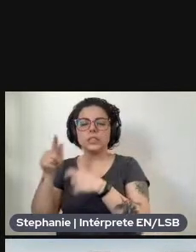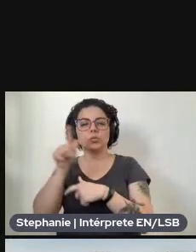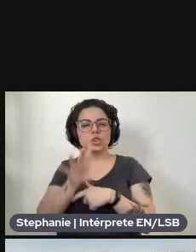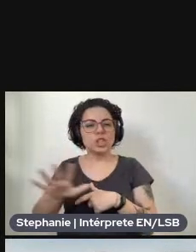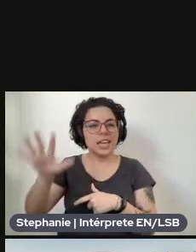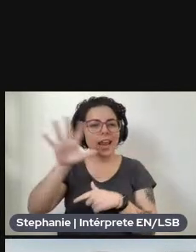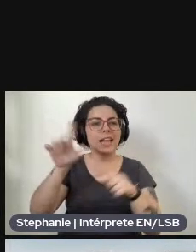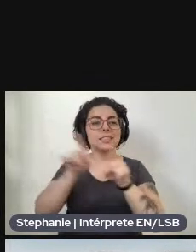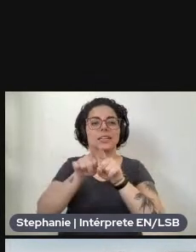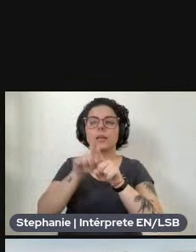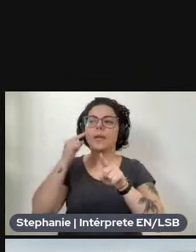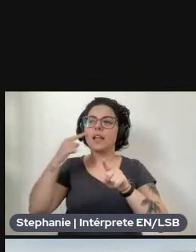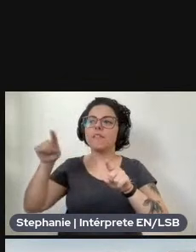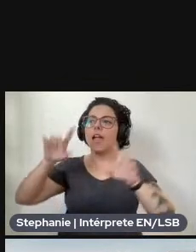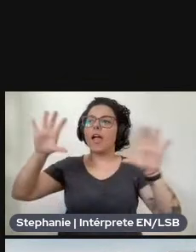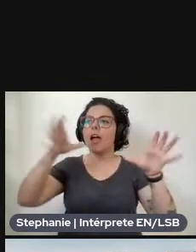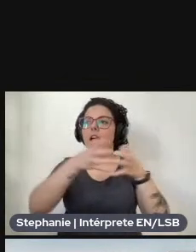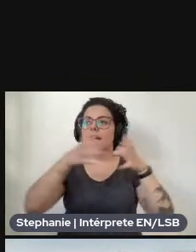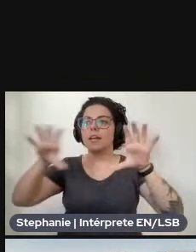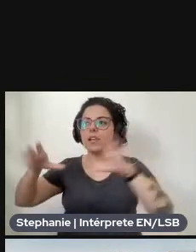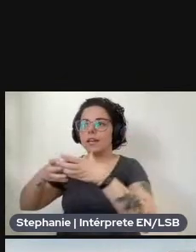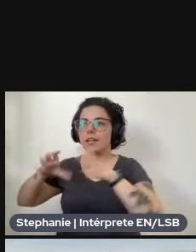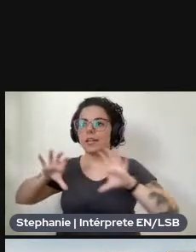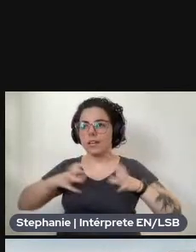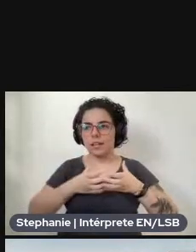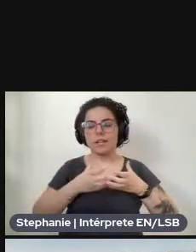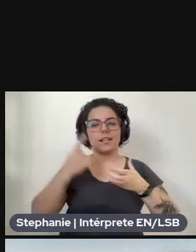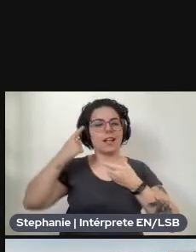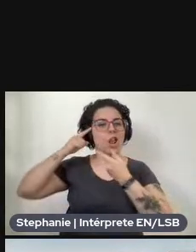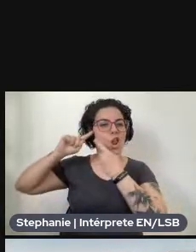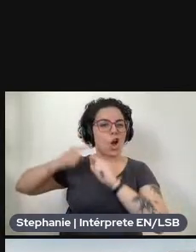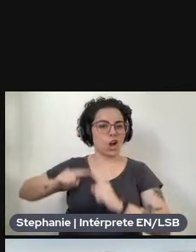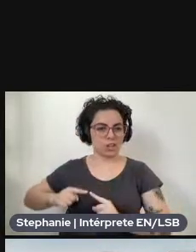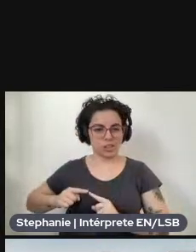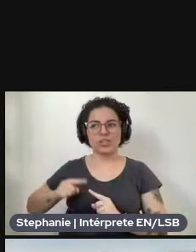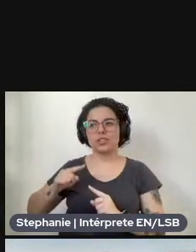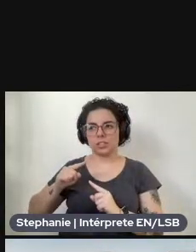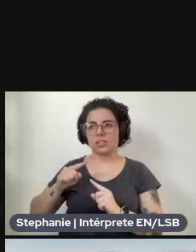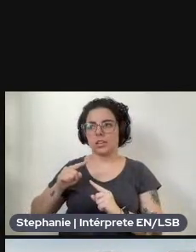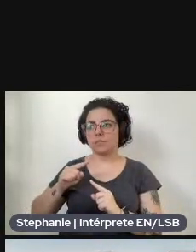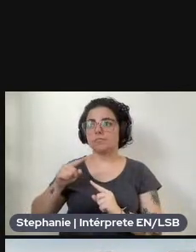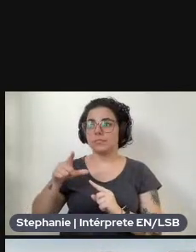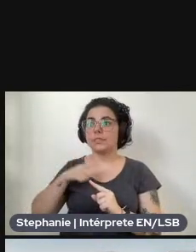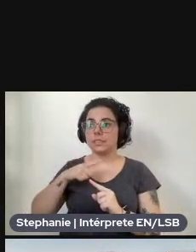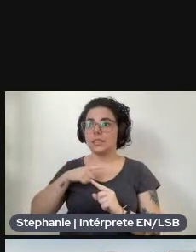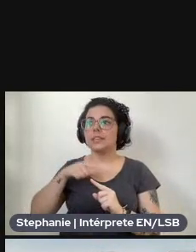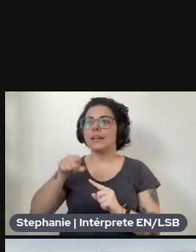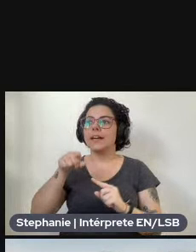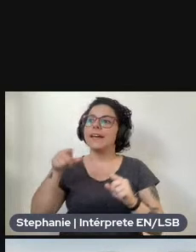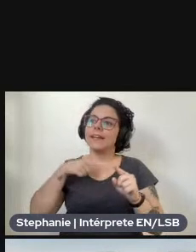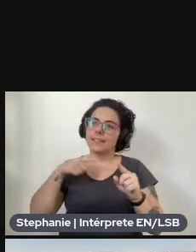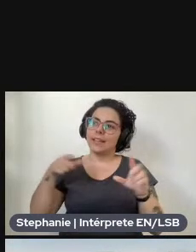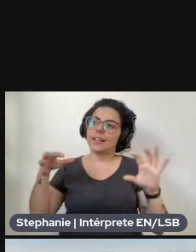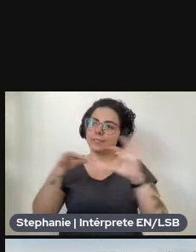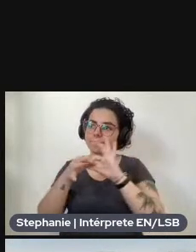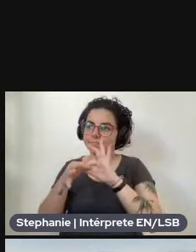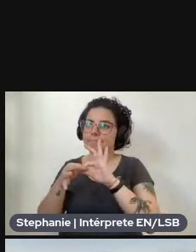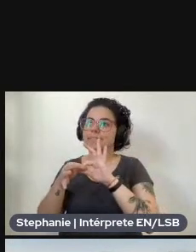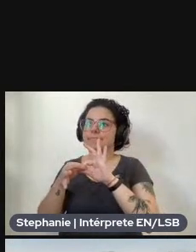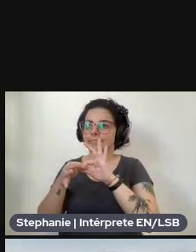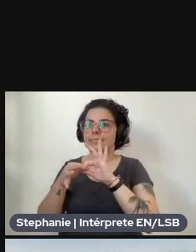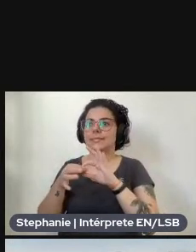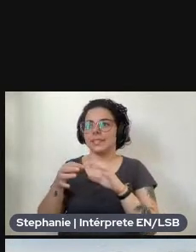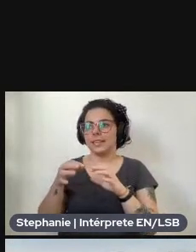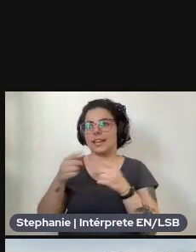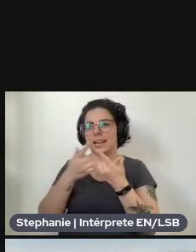things together by analogical reasoning. So that's analogy, also inherent to the grammaticalization account. And then they can